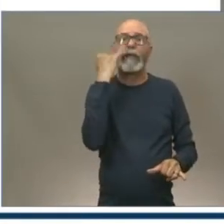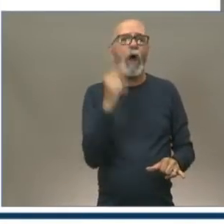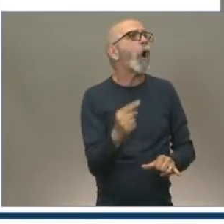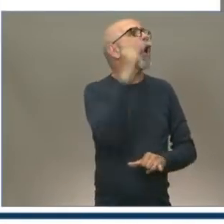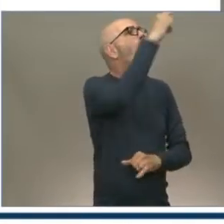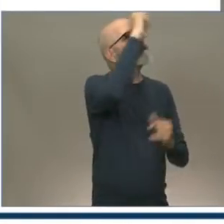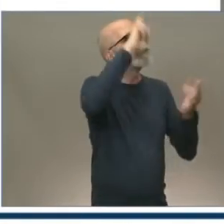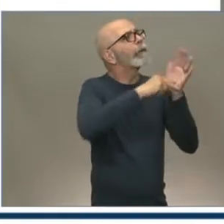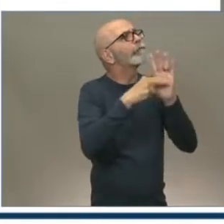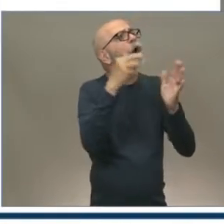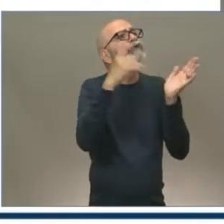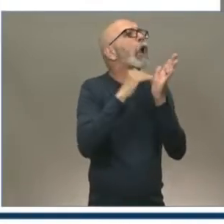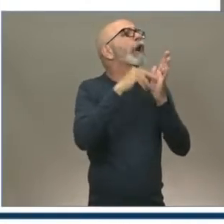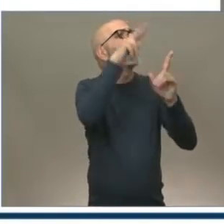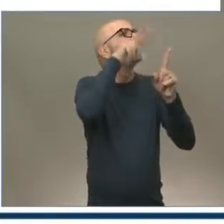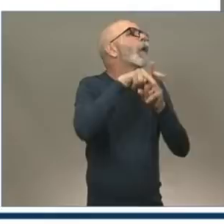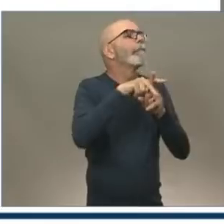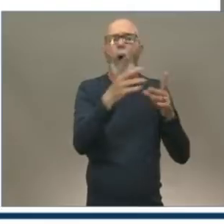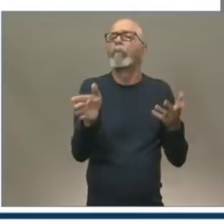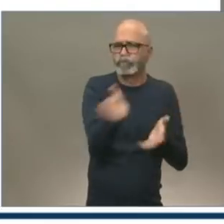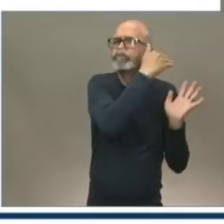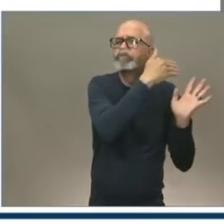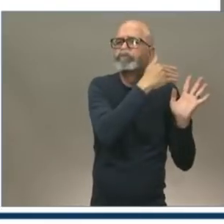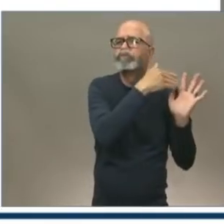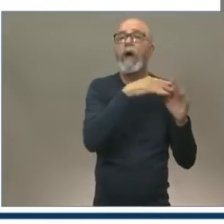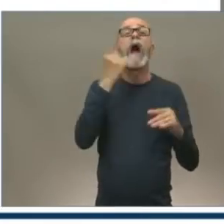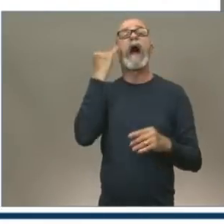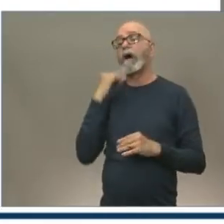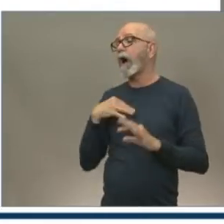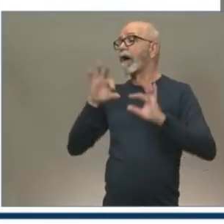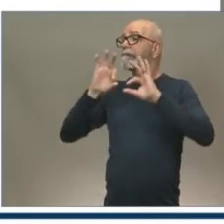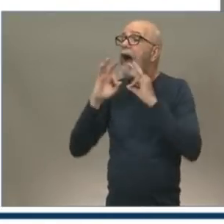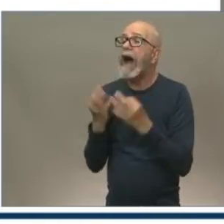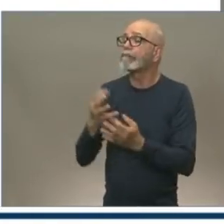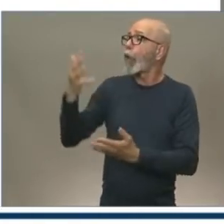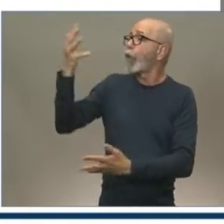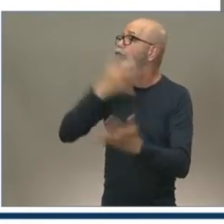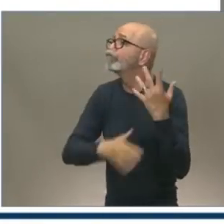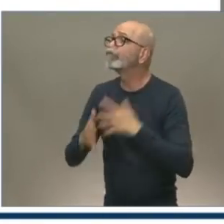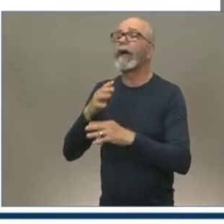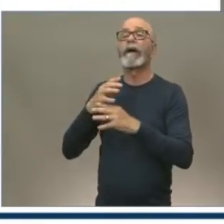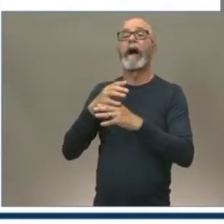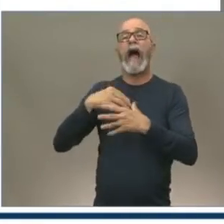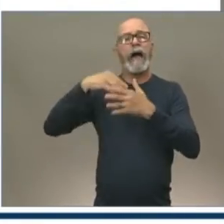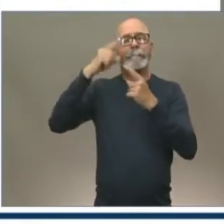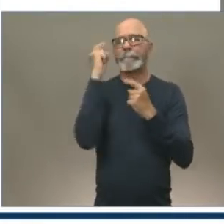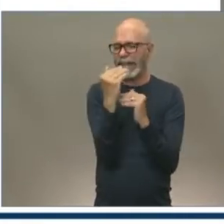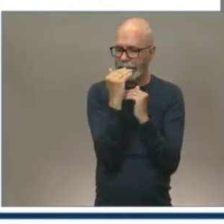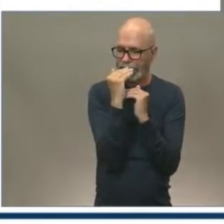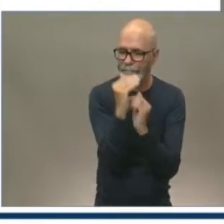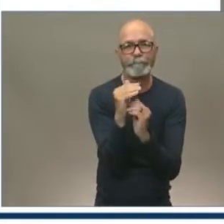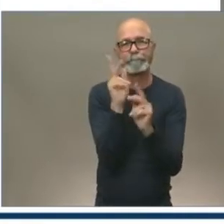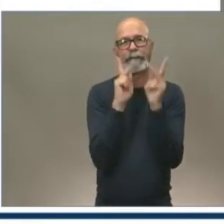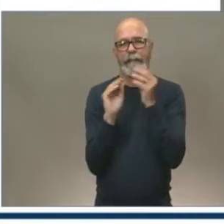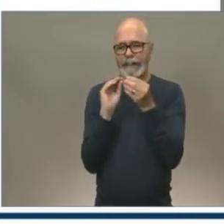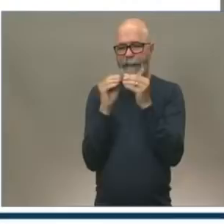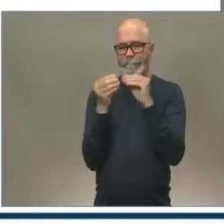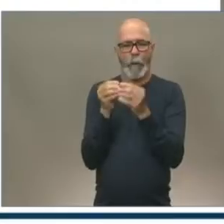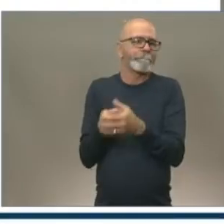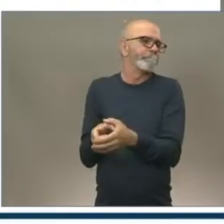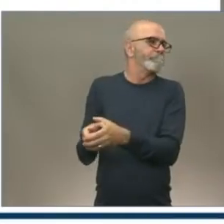COVID or family COVID protocols. Limit your social activities and keep a consistent small social